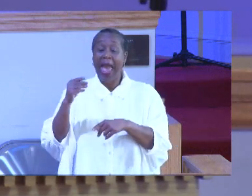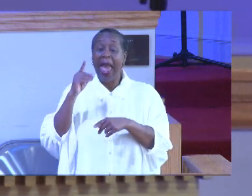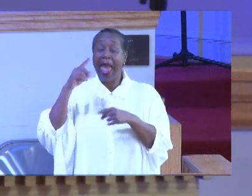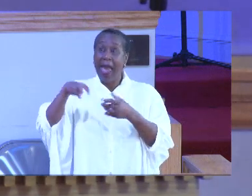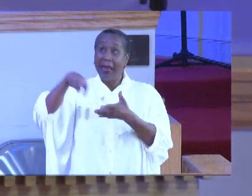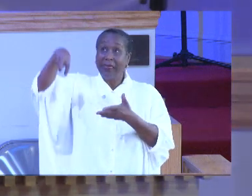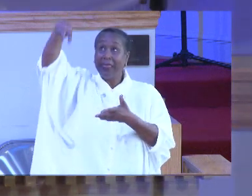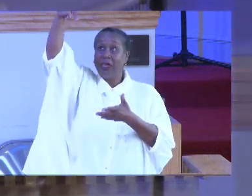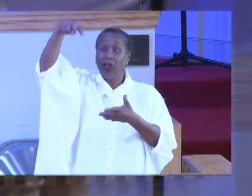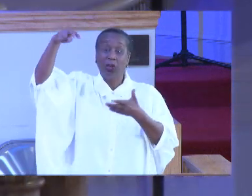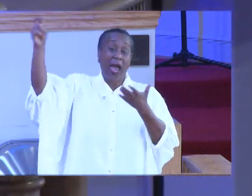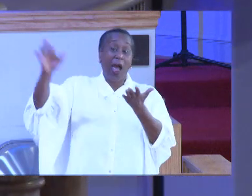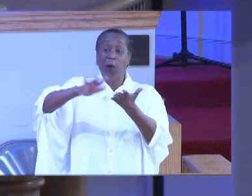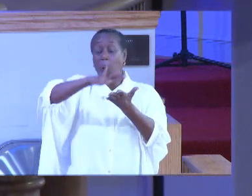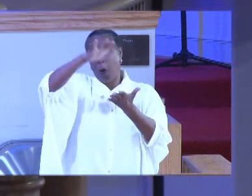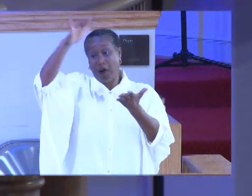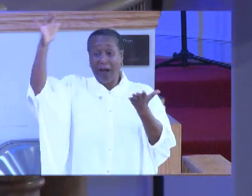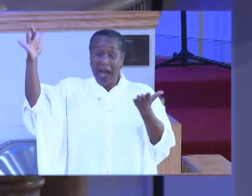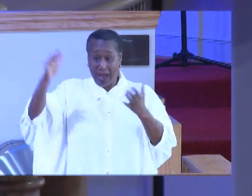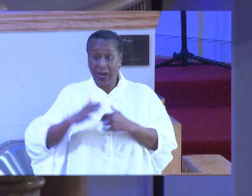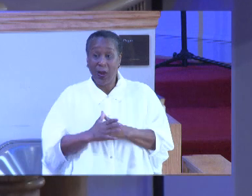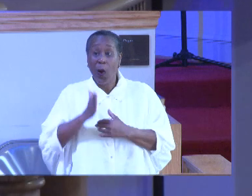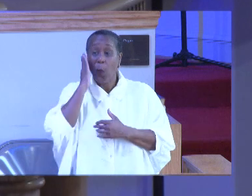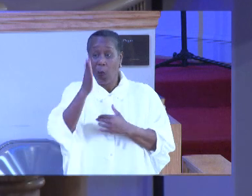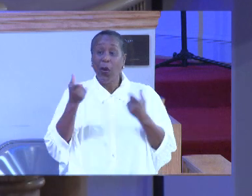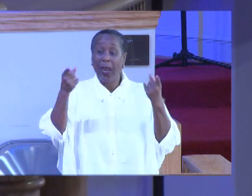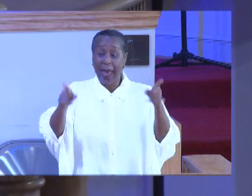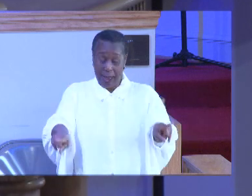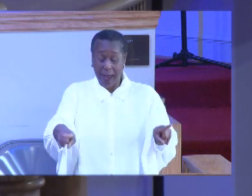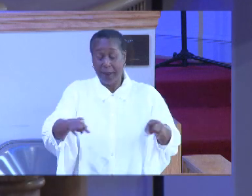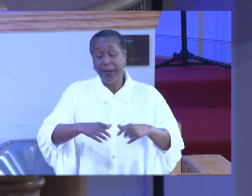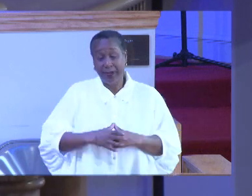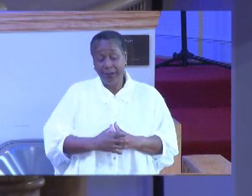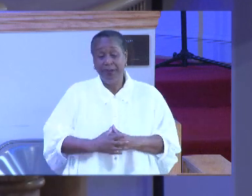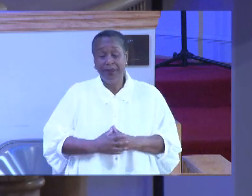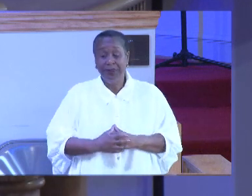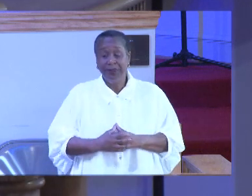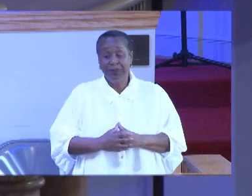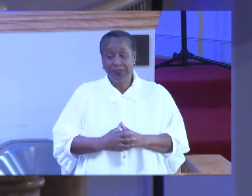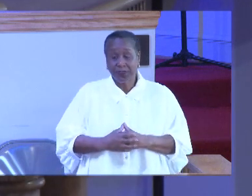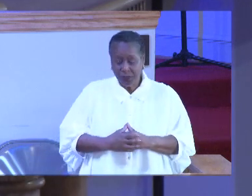and glorification can transpire.